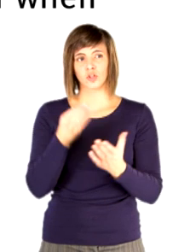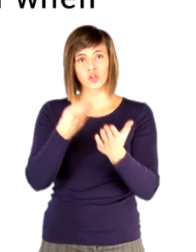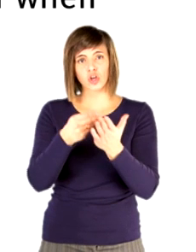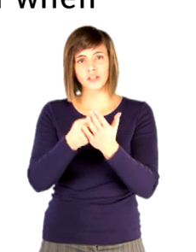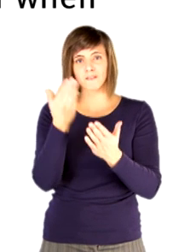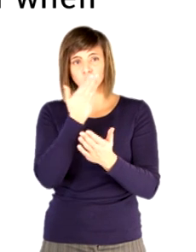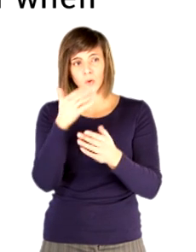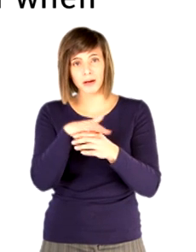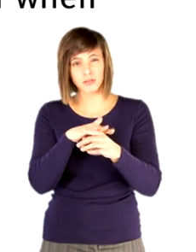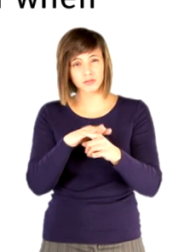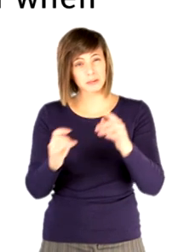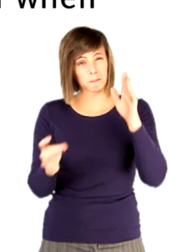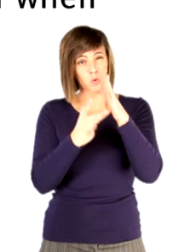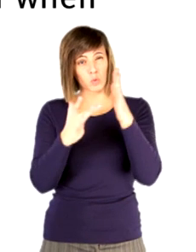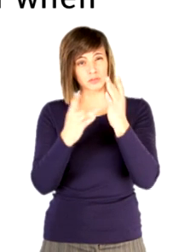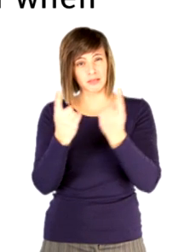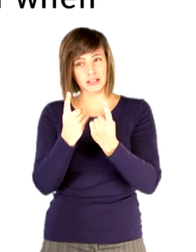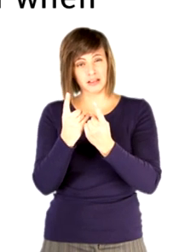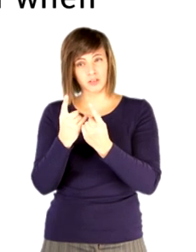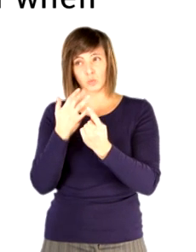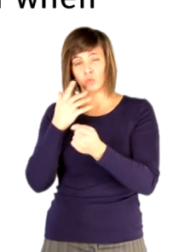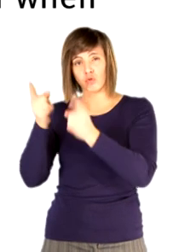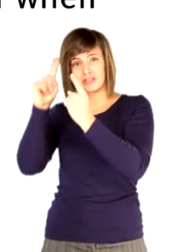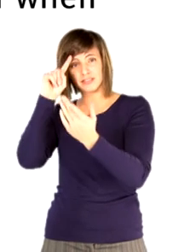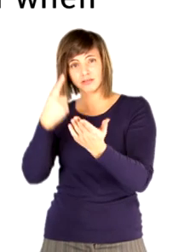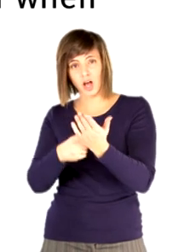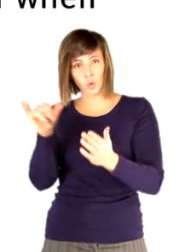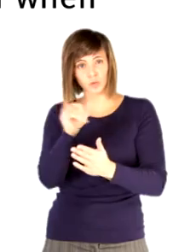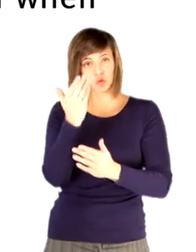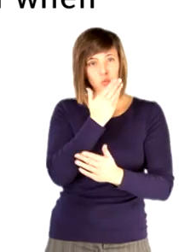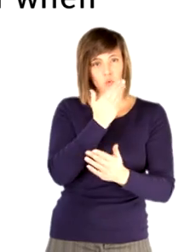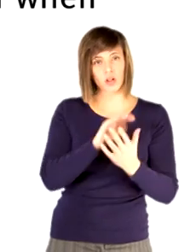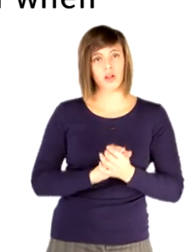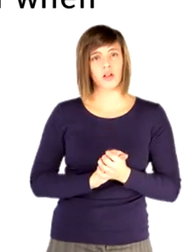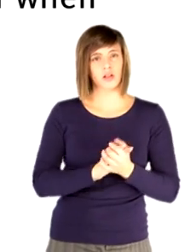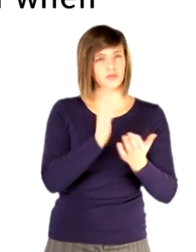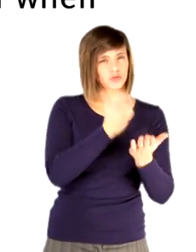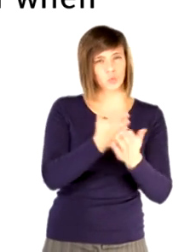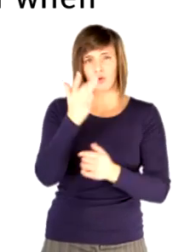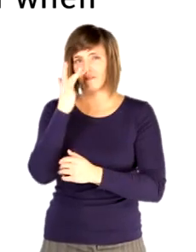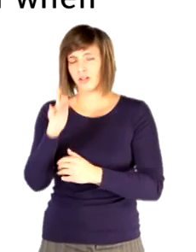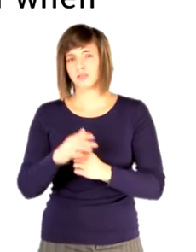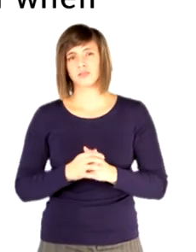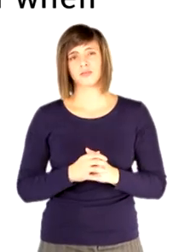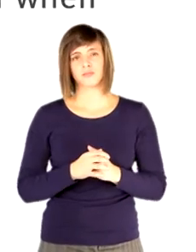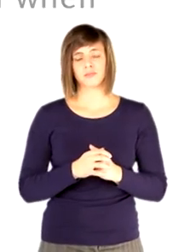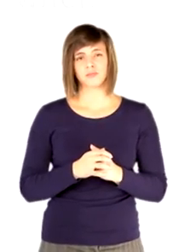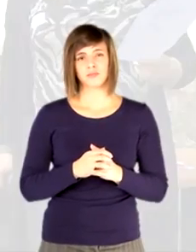The cost of a school placement is the most important factor when the local authority decides which school to name. True or